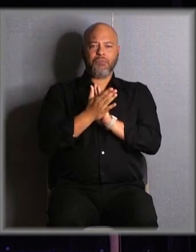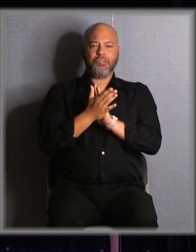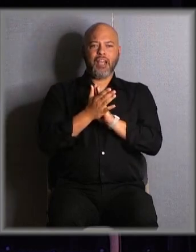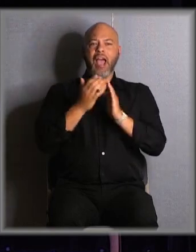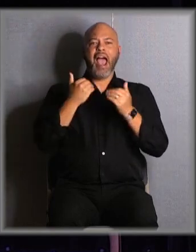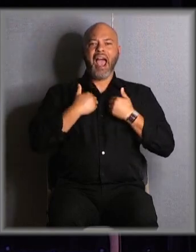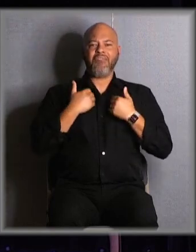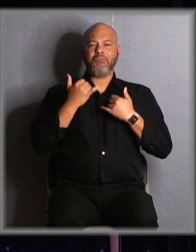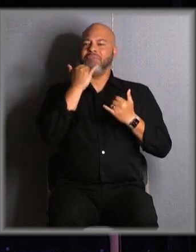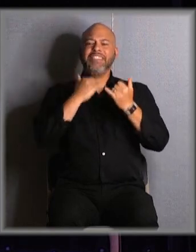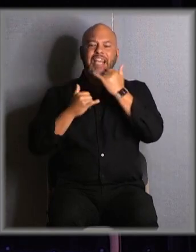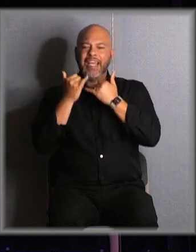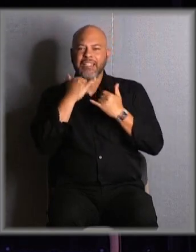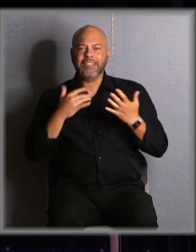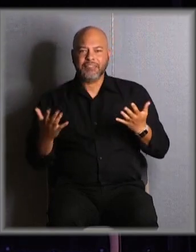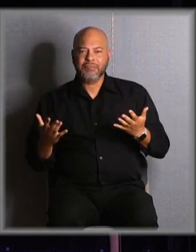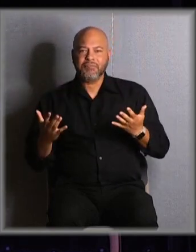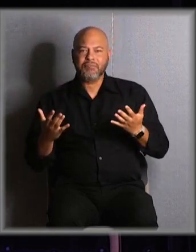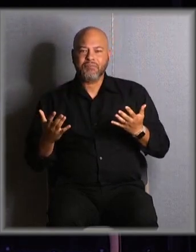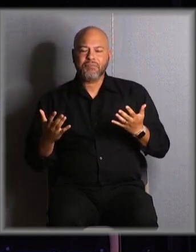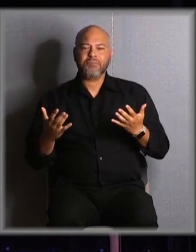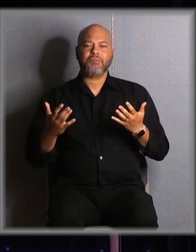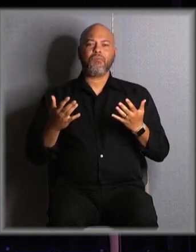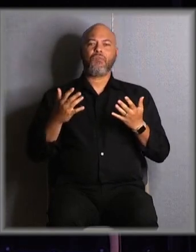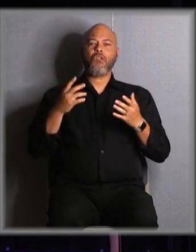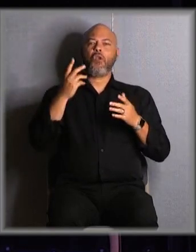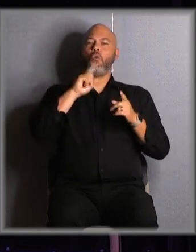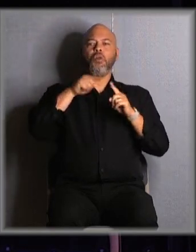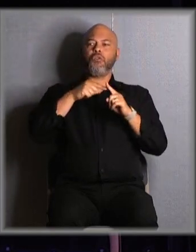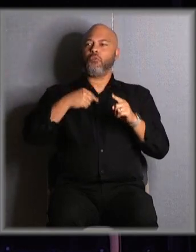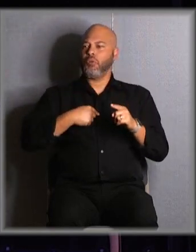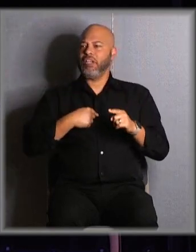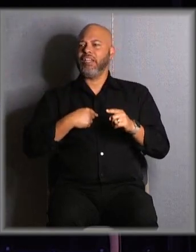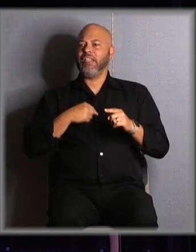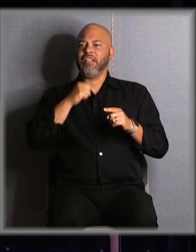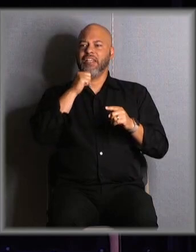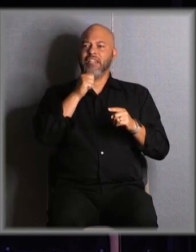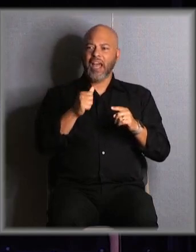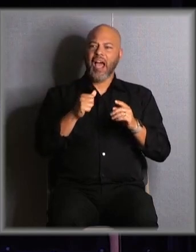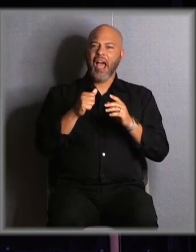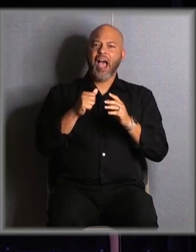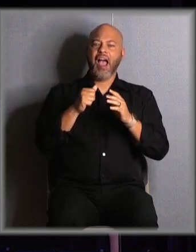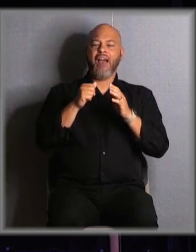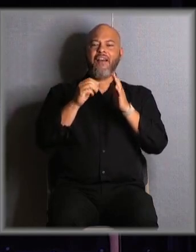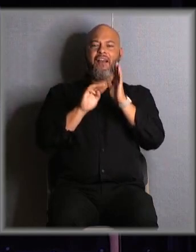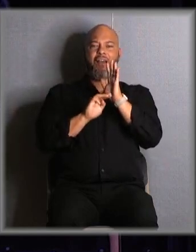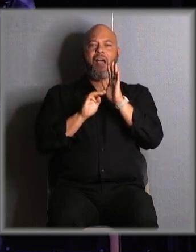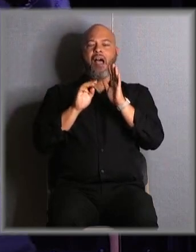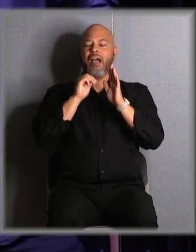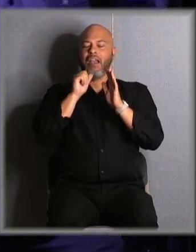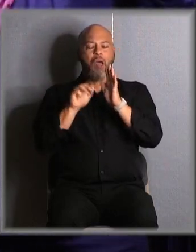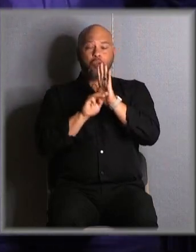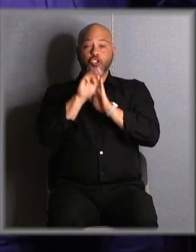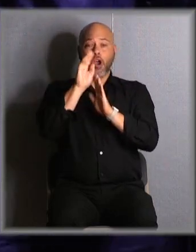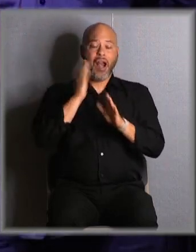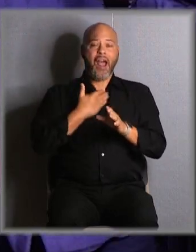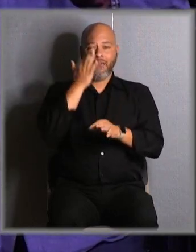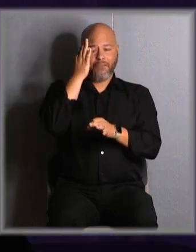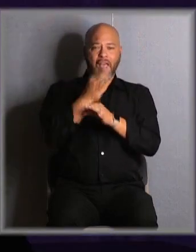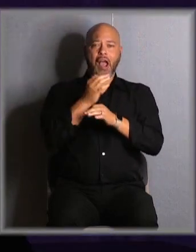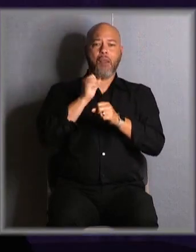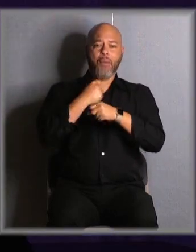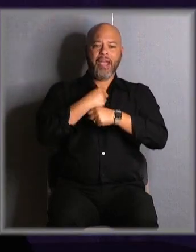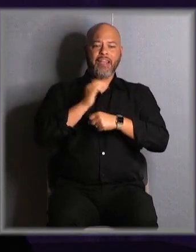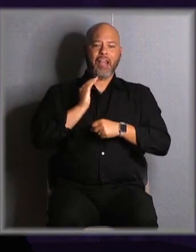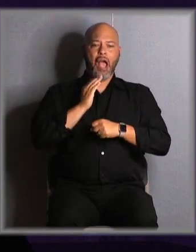Are y'all good on that? When we fail to develop, when we fail to mature in our faith, it causes the body